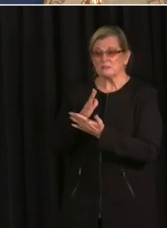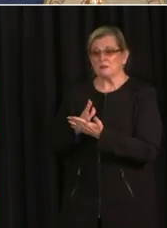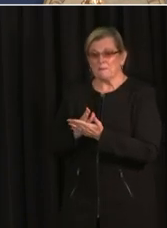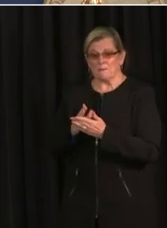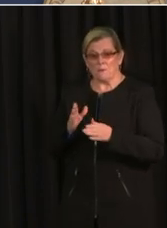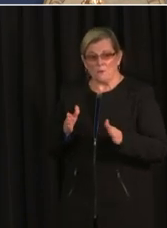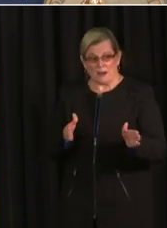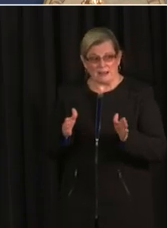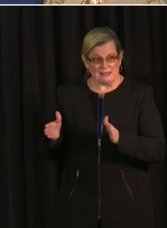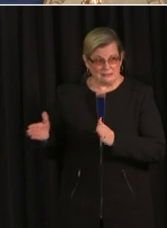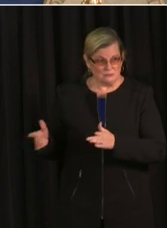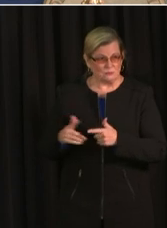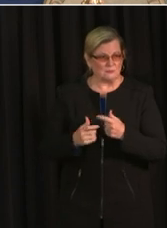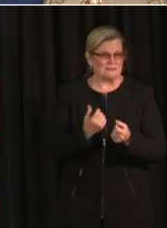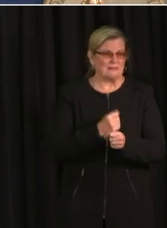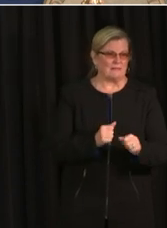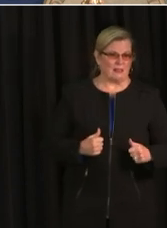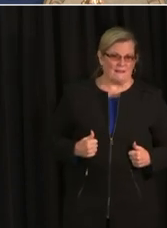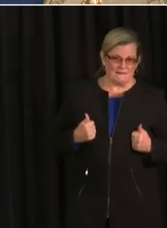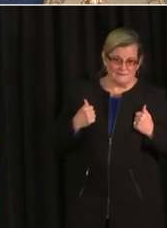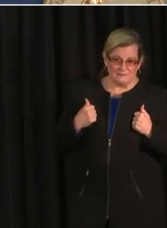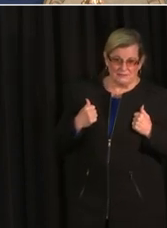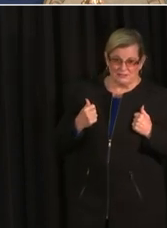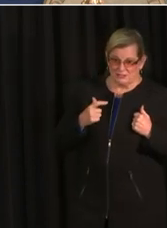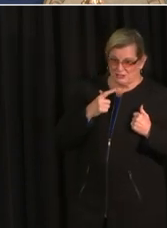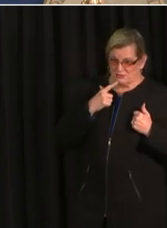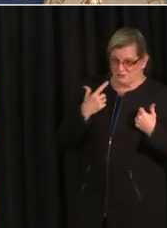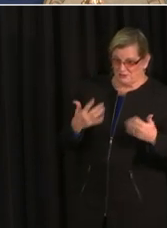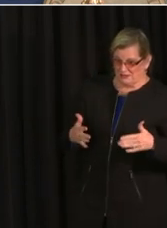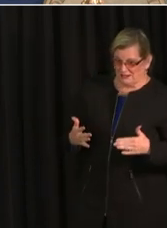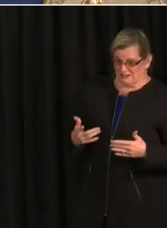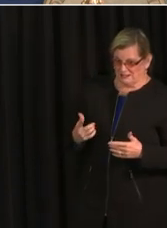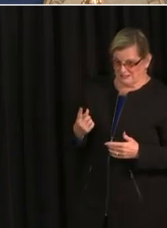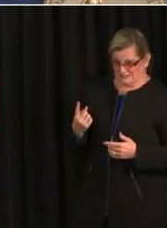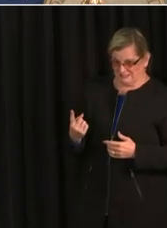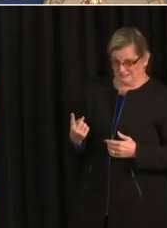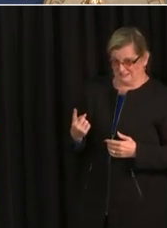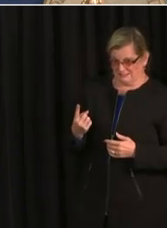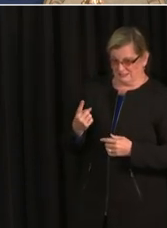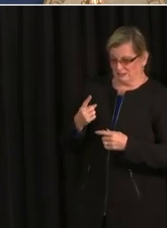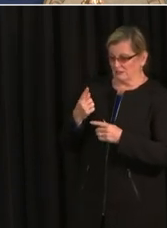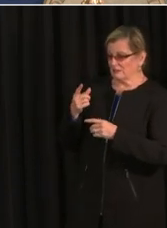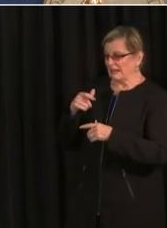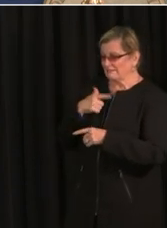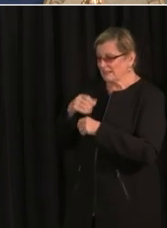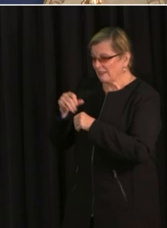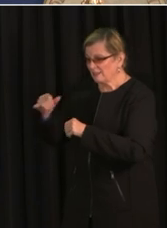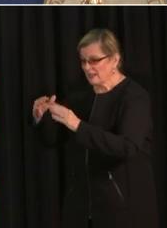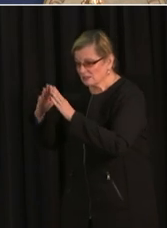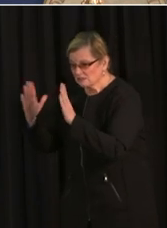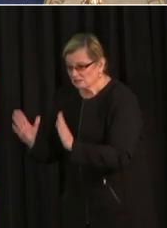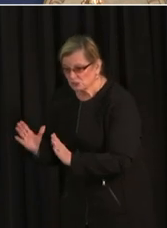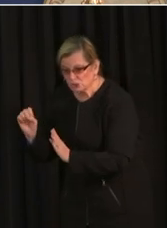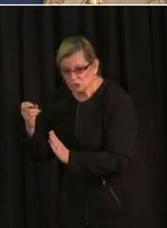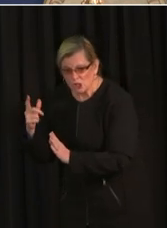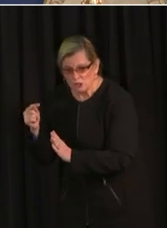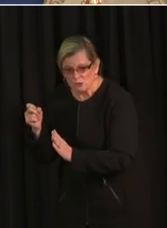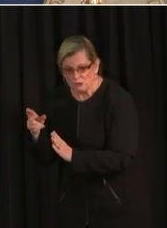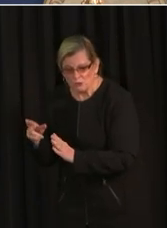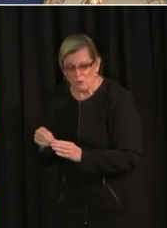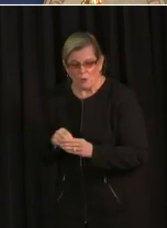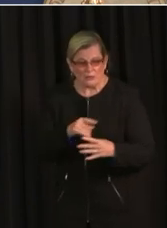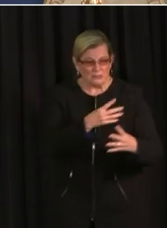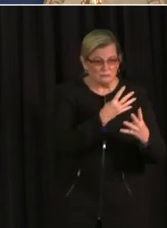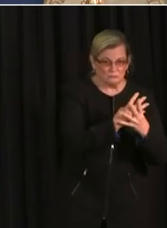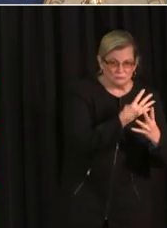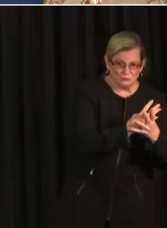vulnerable residents. They may be living in one of our shelters. They may be at the DC jail. They may